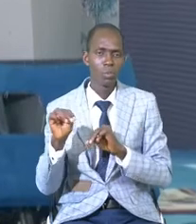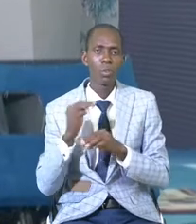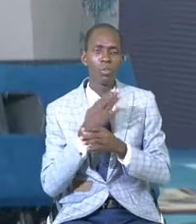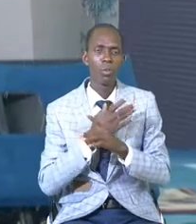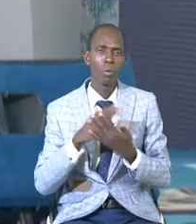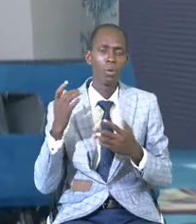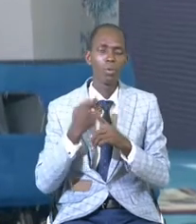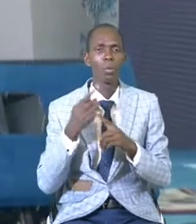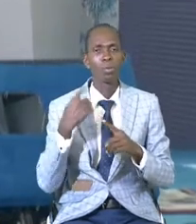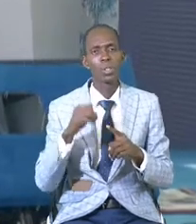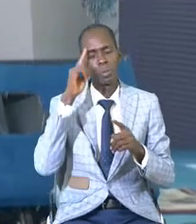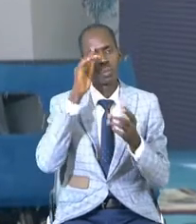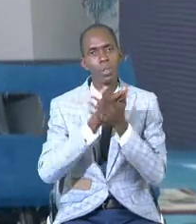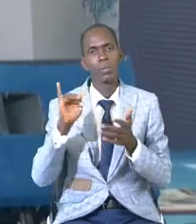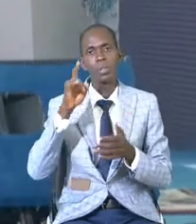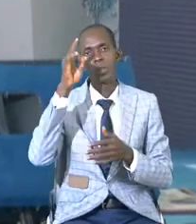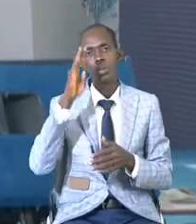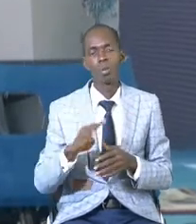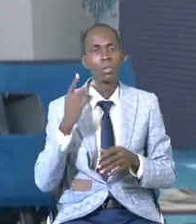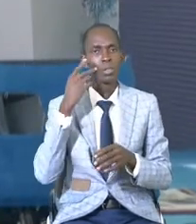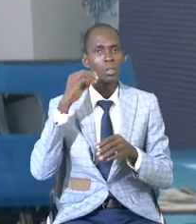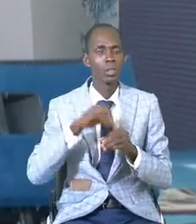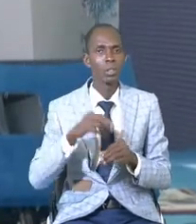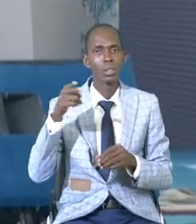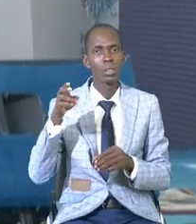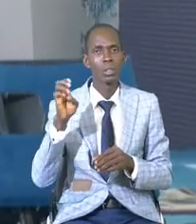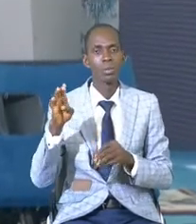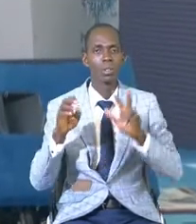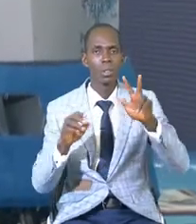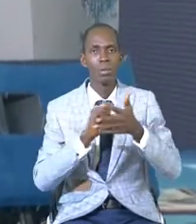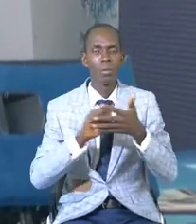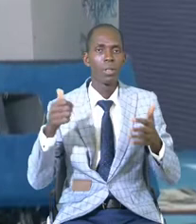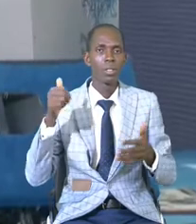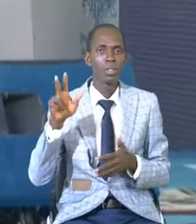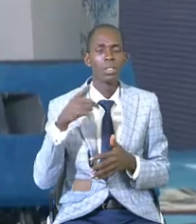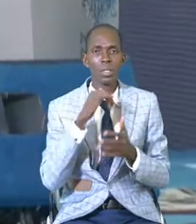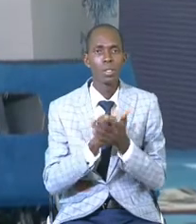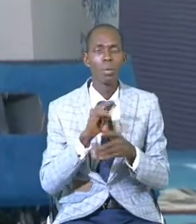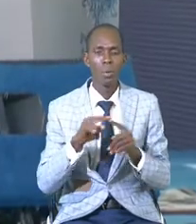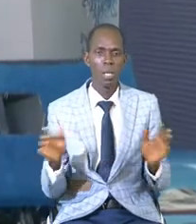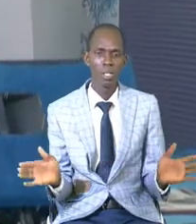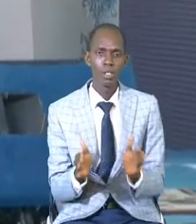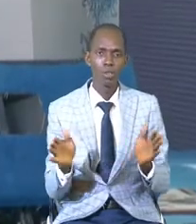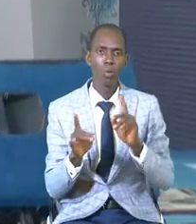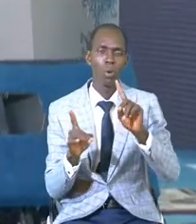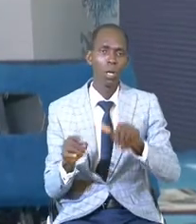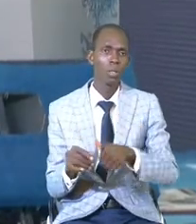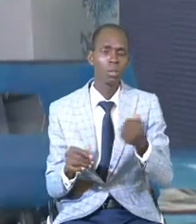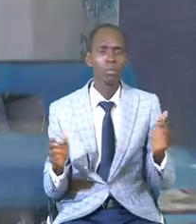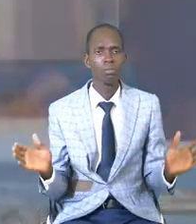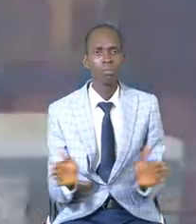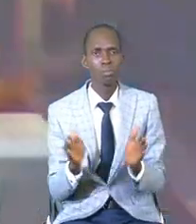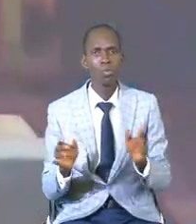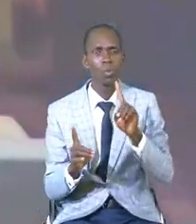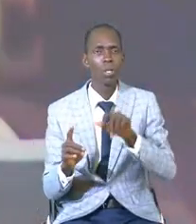It says in verse 13, but exhort one another, exhort one another